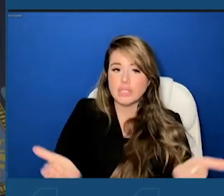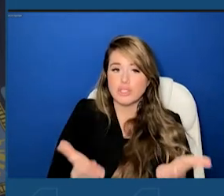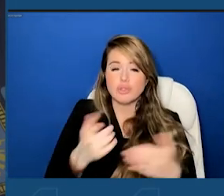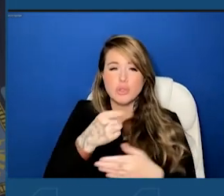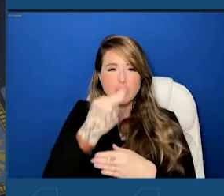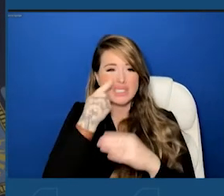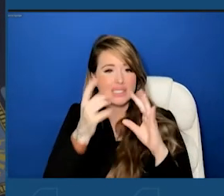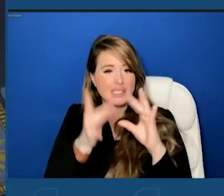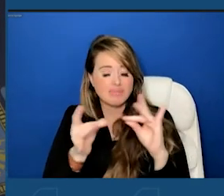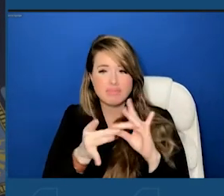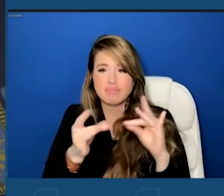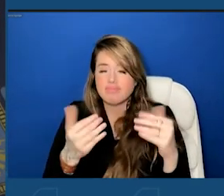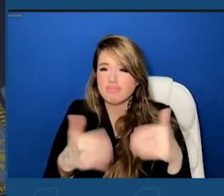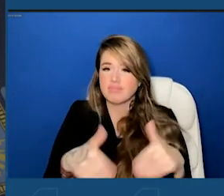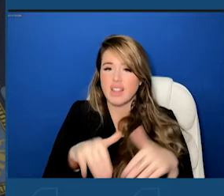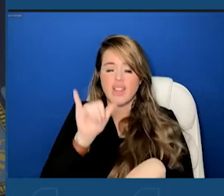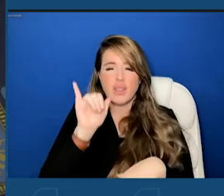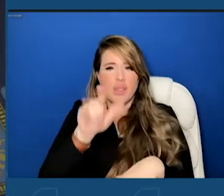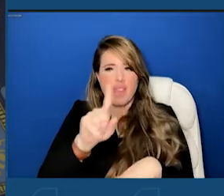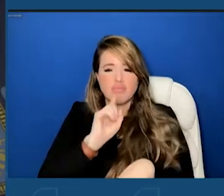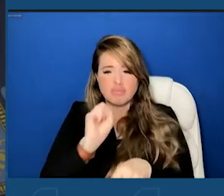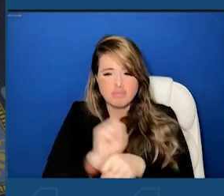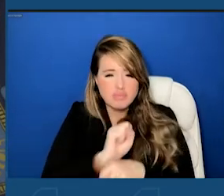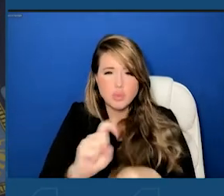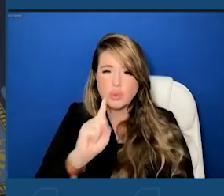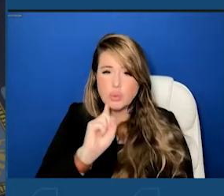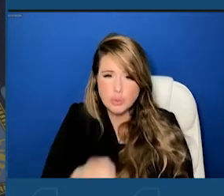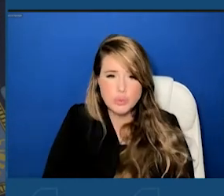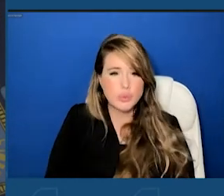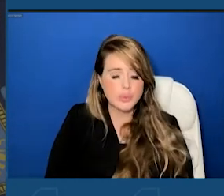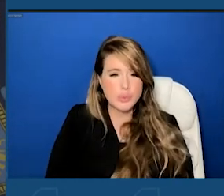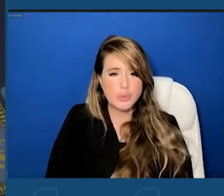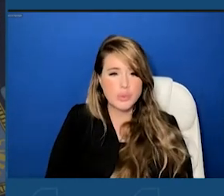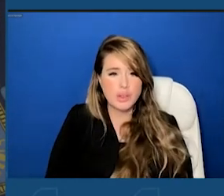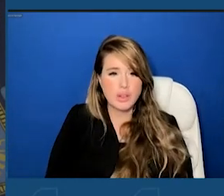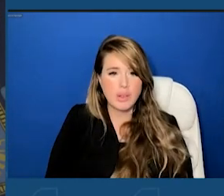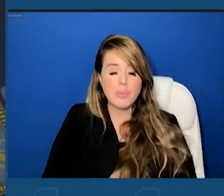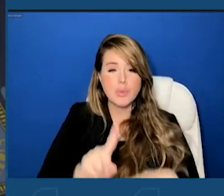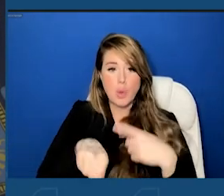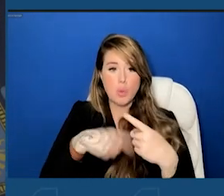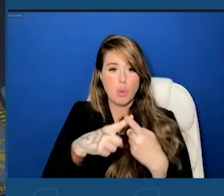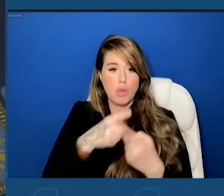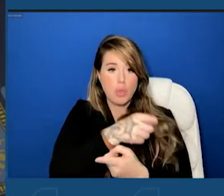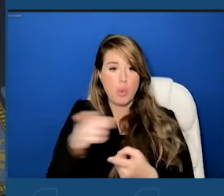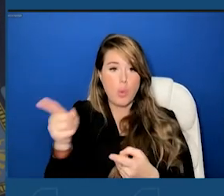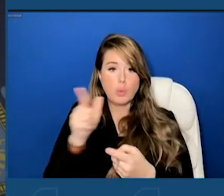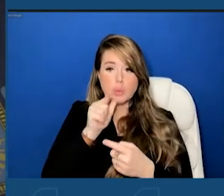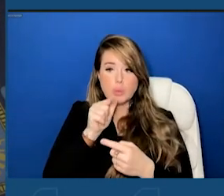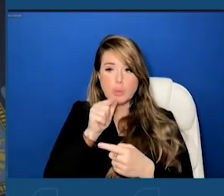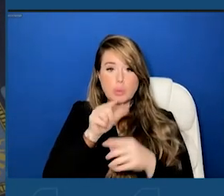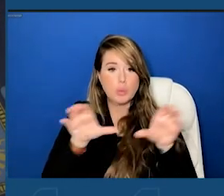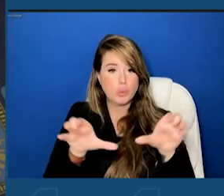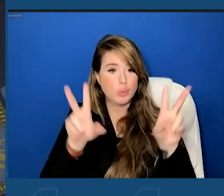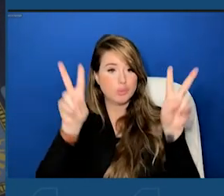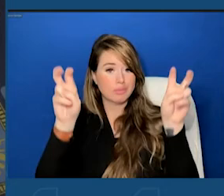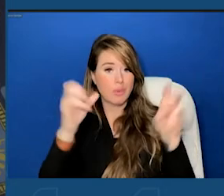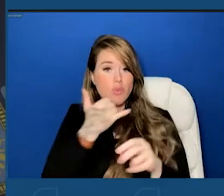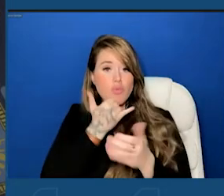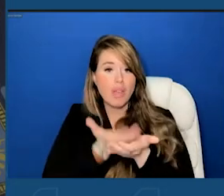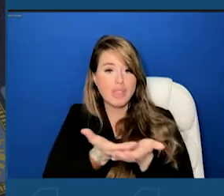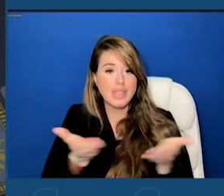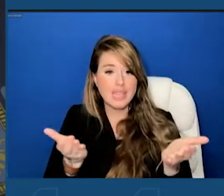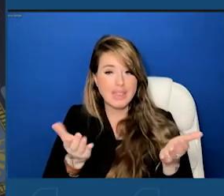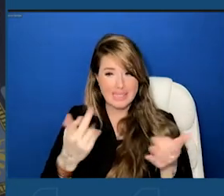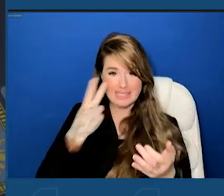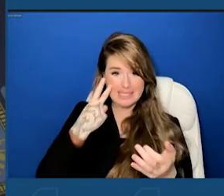is just so true. When those who are doing the wrong thing see us